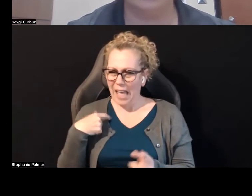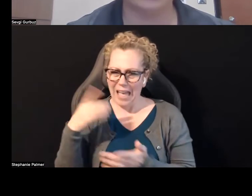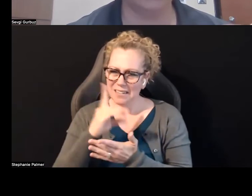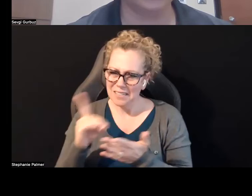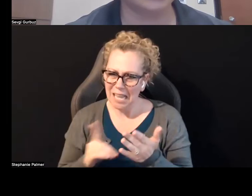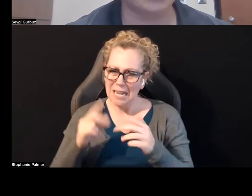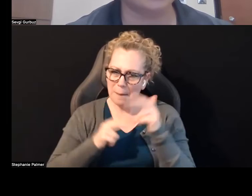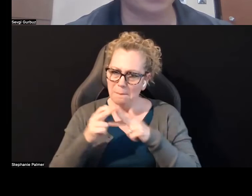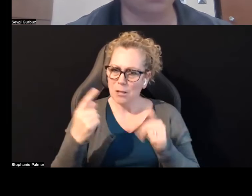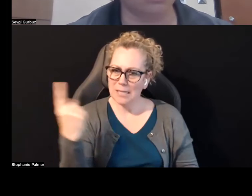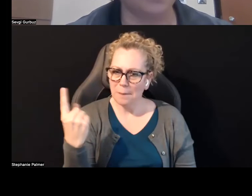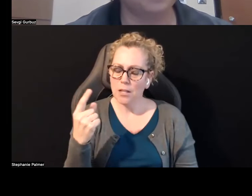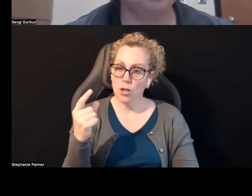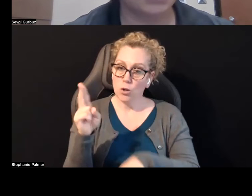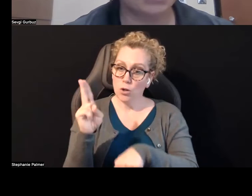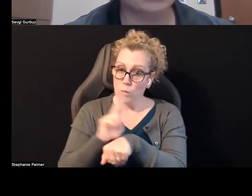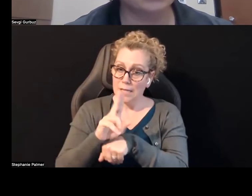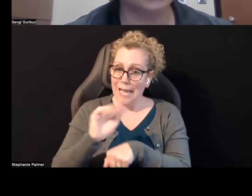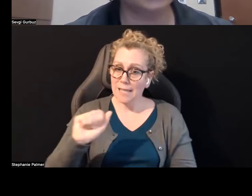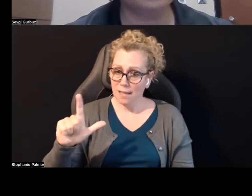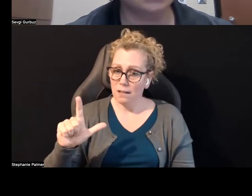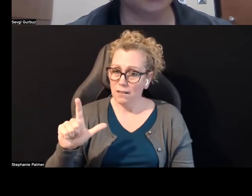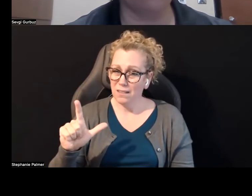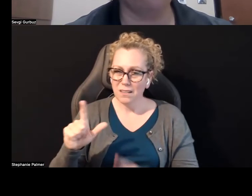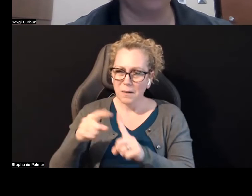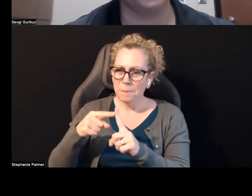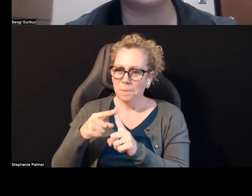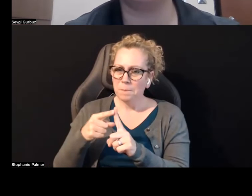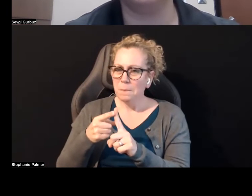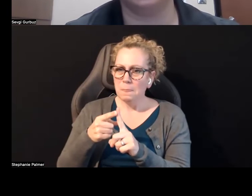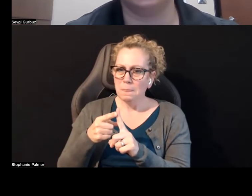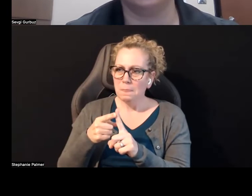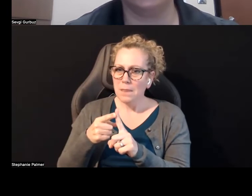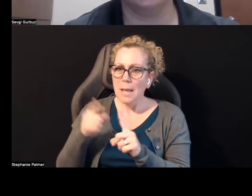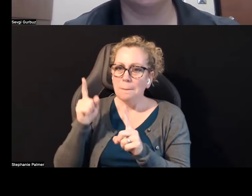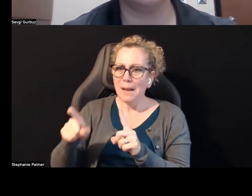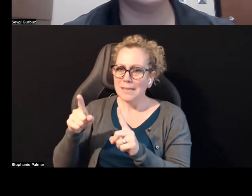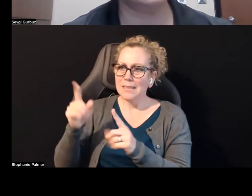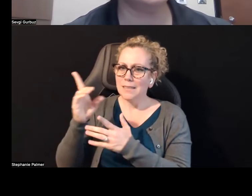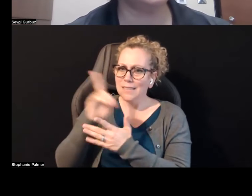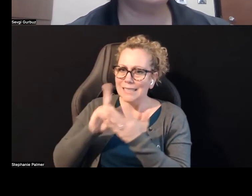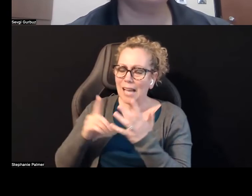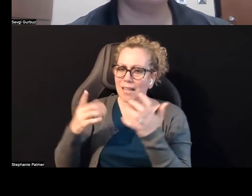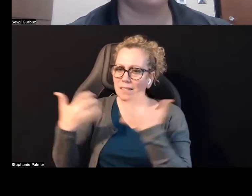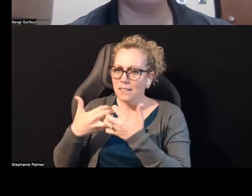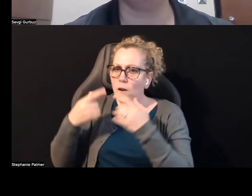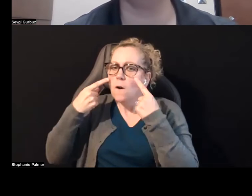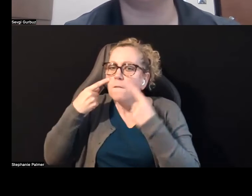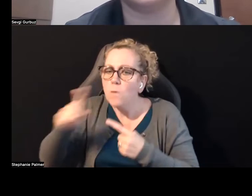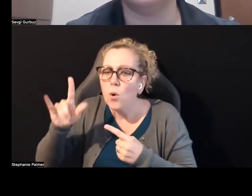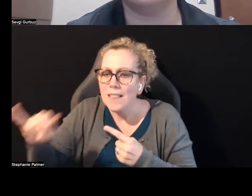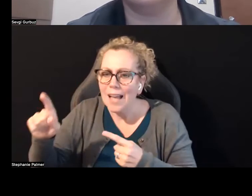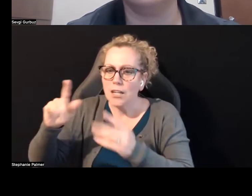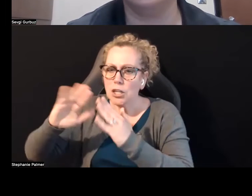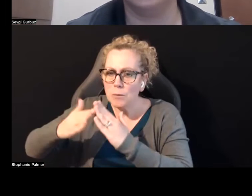something that uses ASL, it needs to be for that community. So it needs to be for a